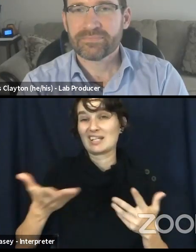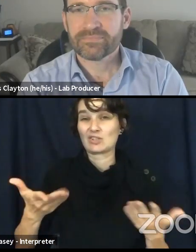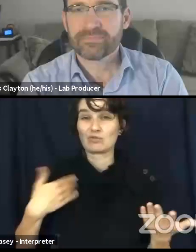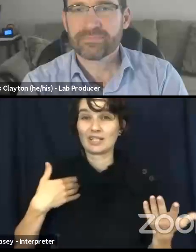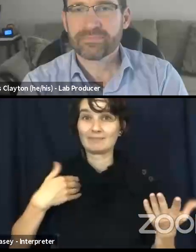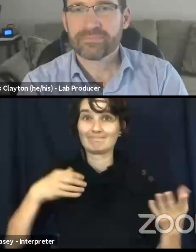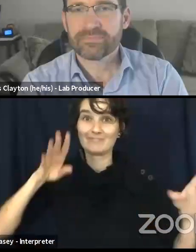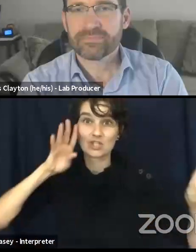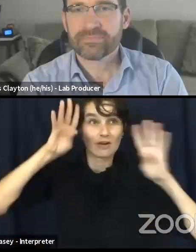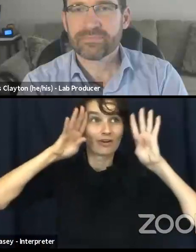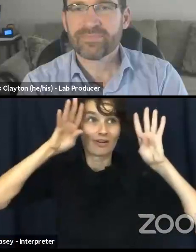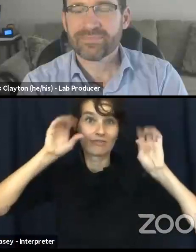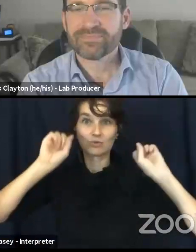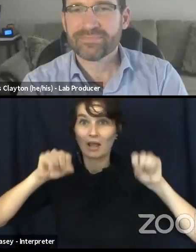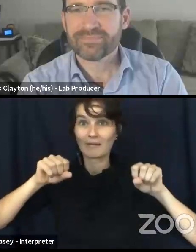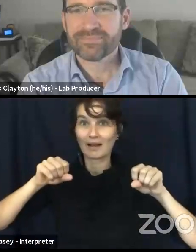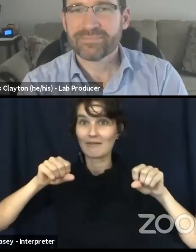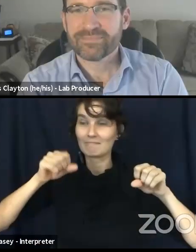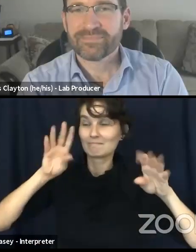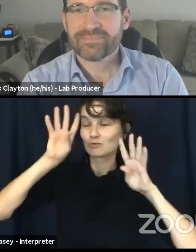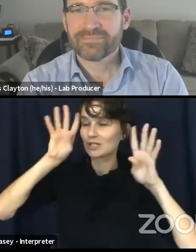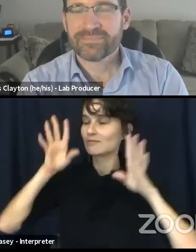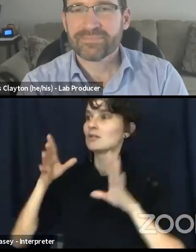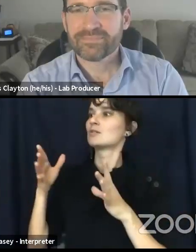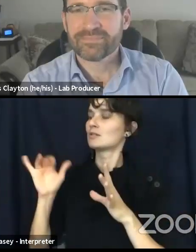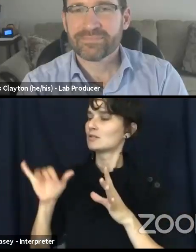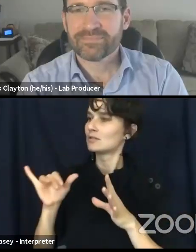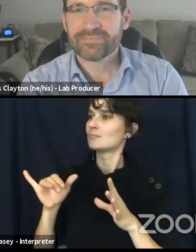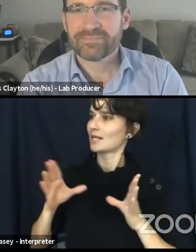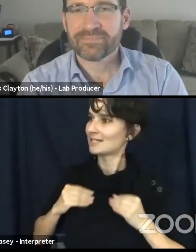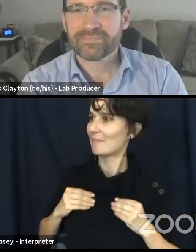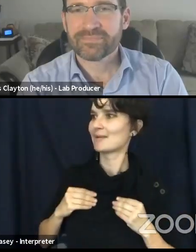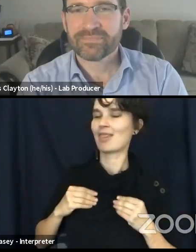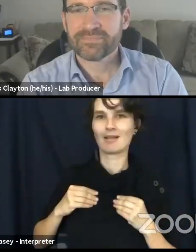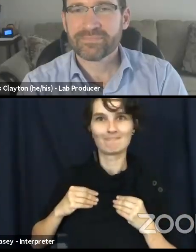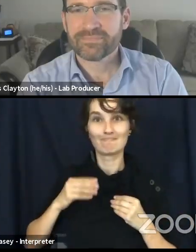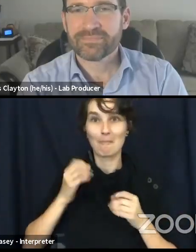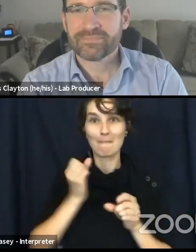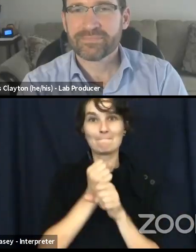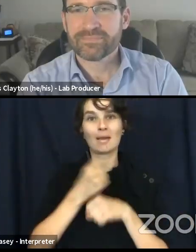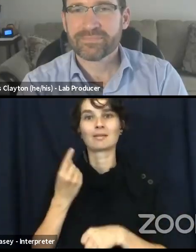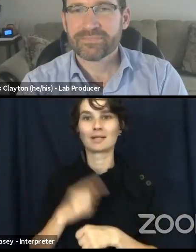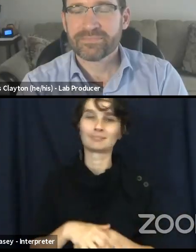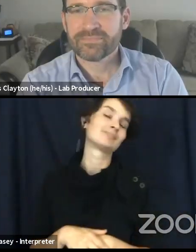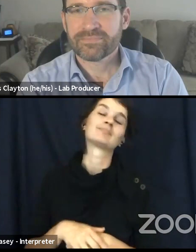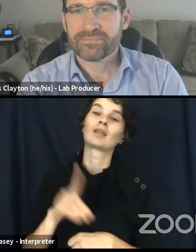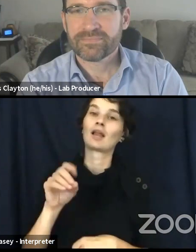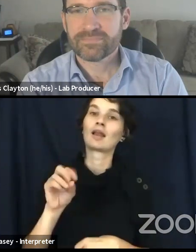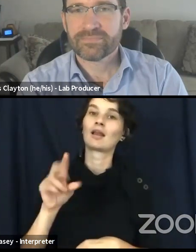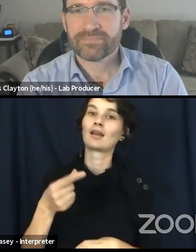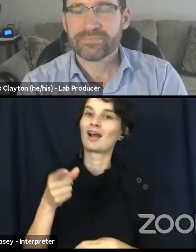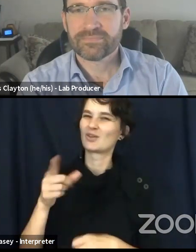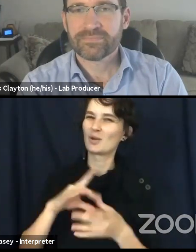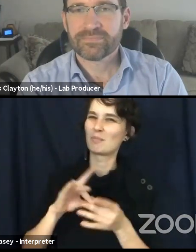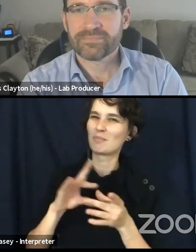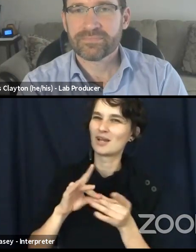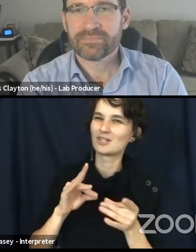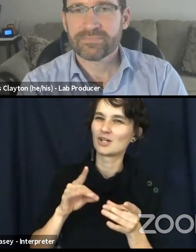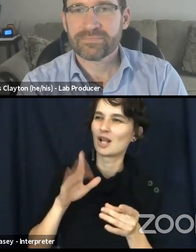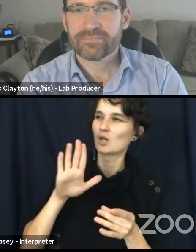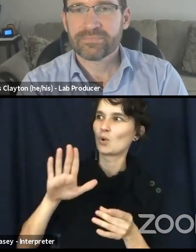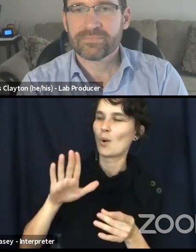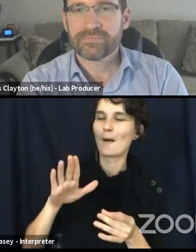life, art and life. And Doug, you mentioned that when you ask people what their most memorable moment in the theater, about half the people